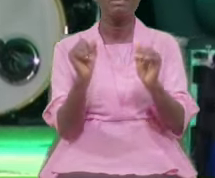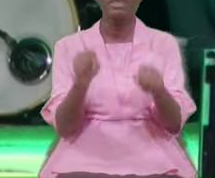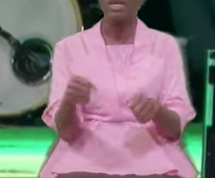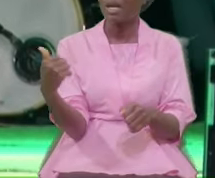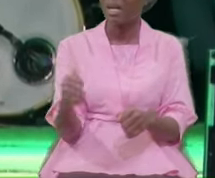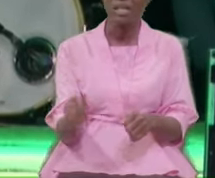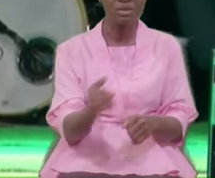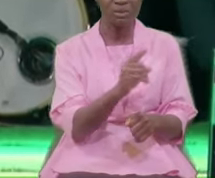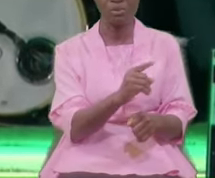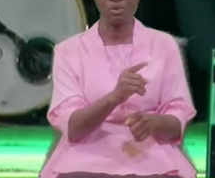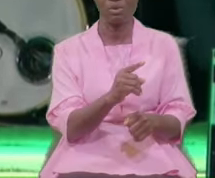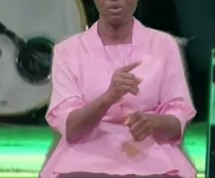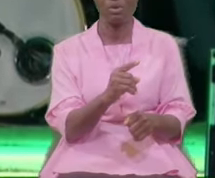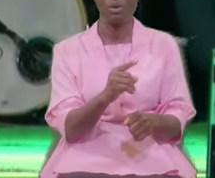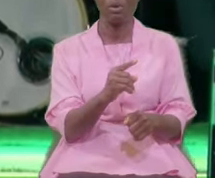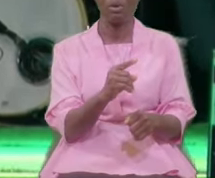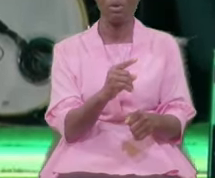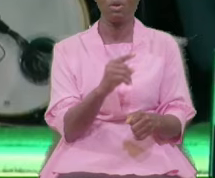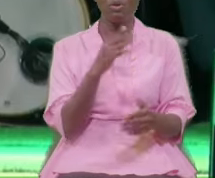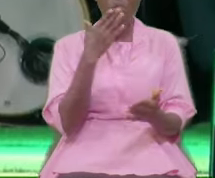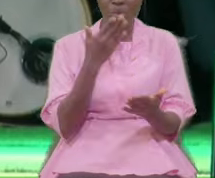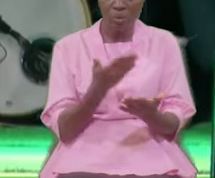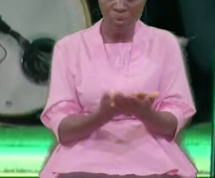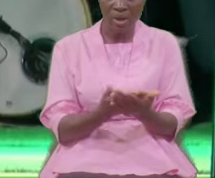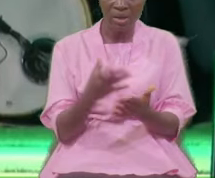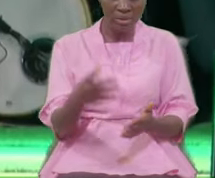take anyone from the hand of Satan